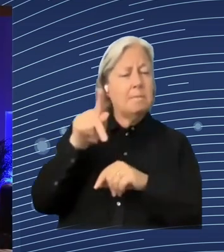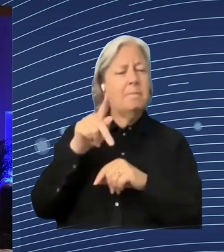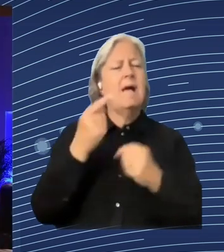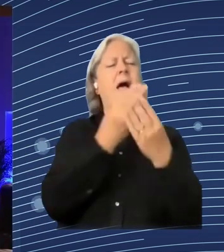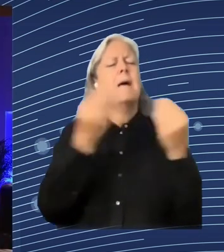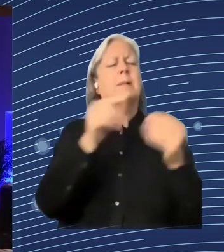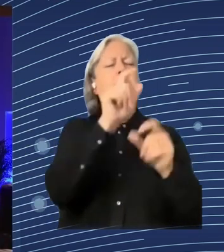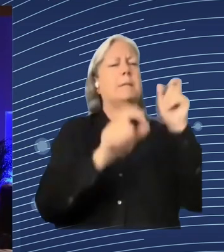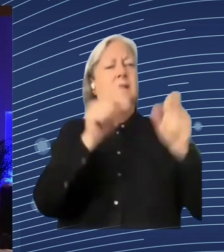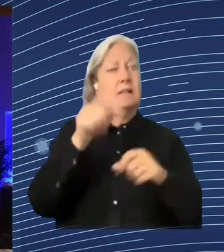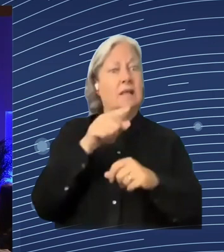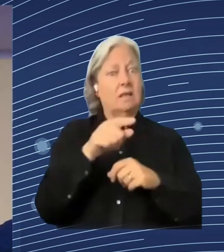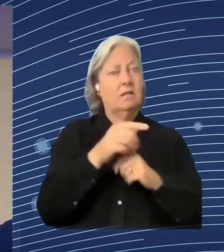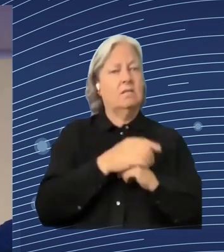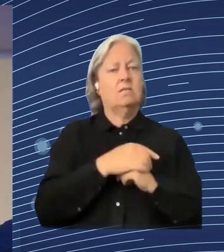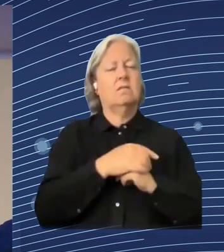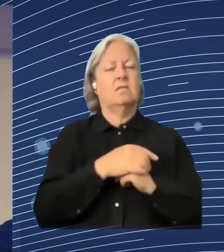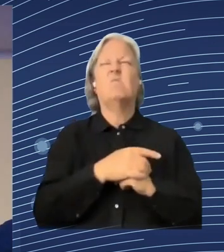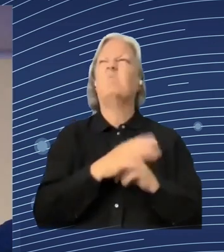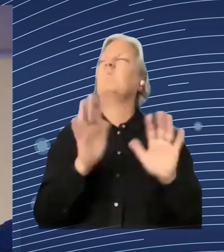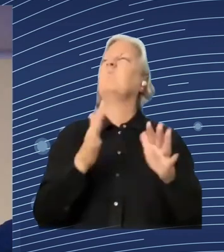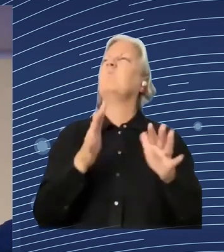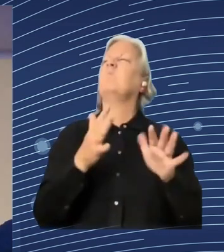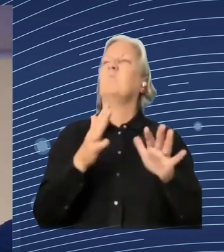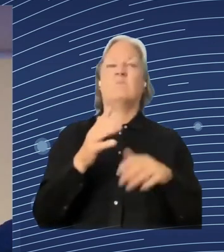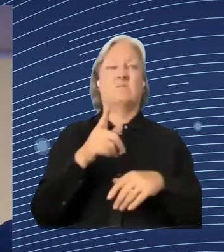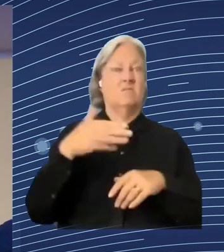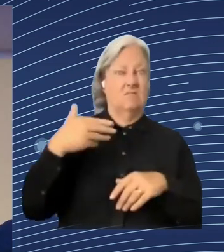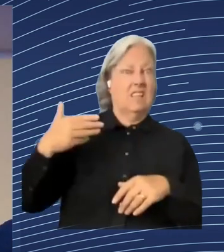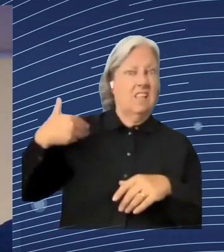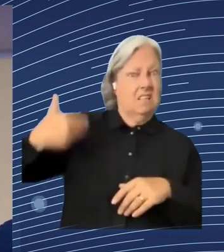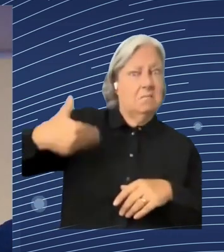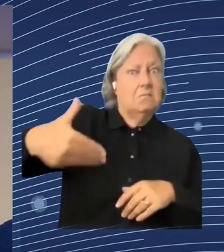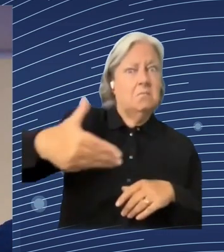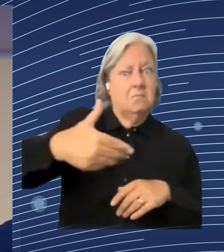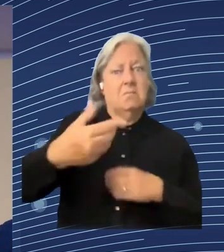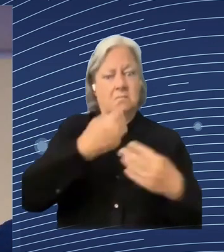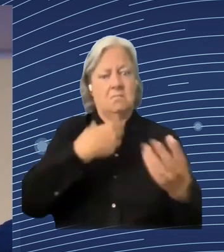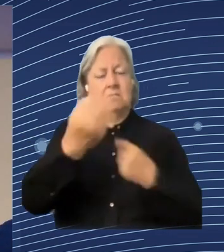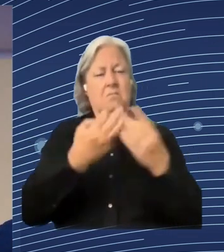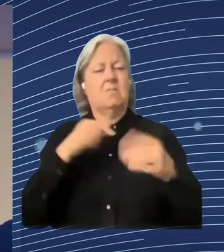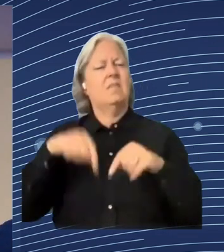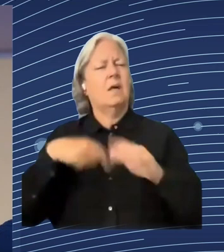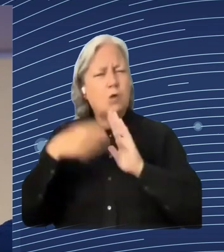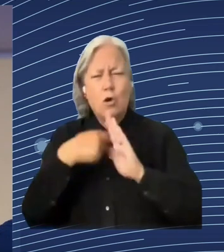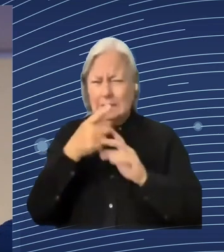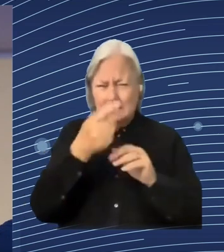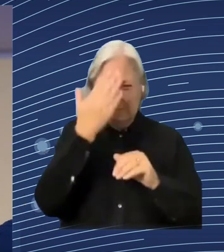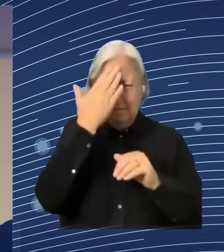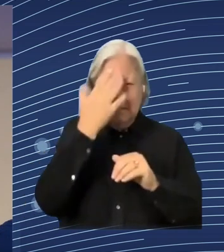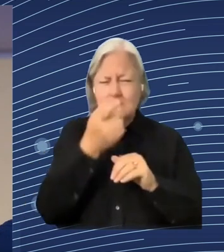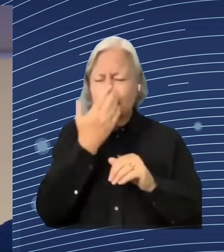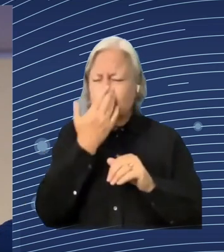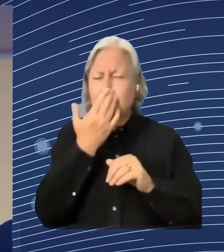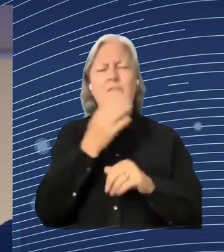often? We are expecting answers every day. And during the project, do you remember how many staff members the